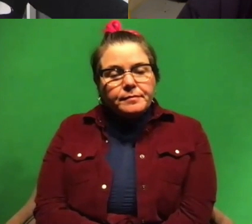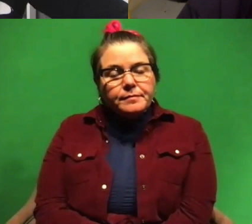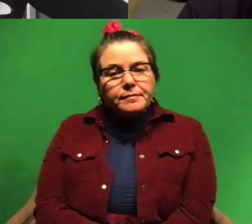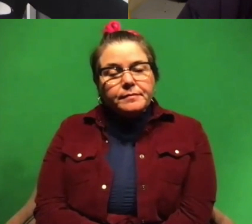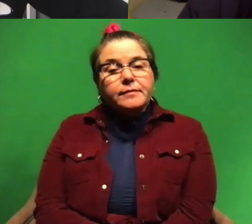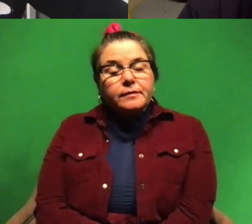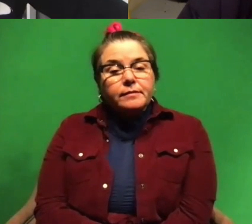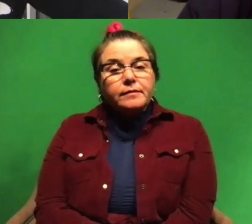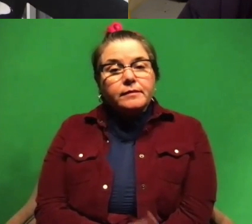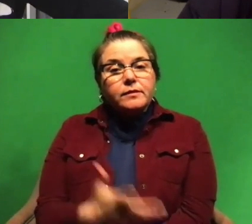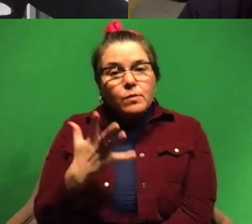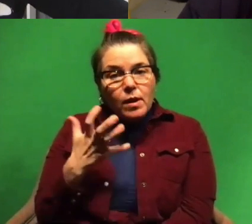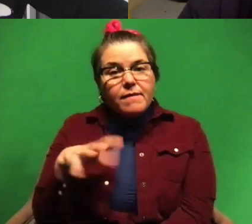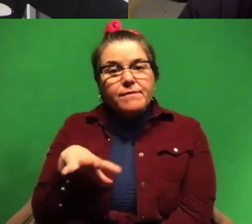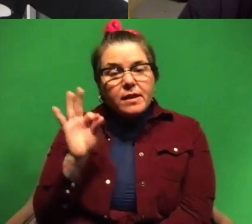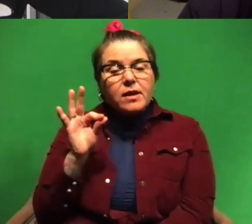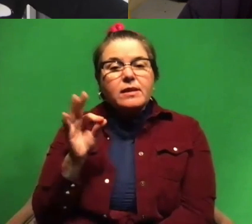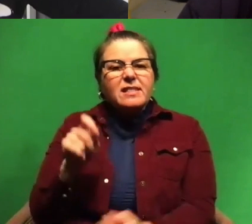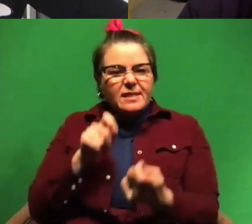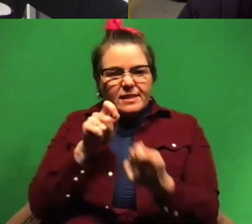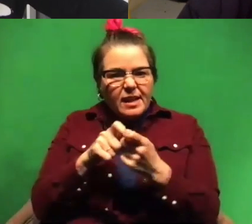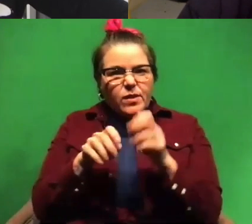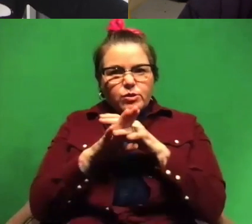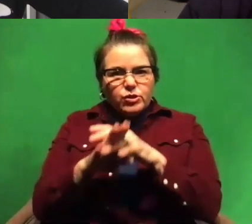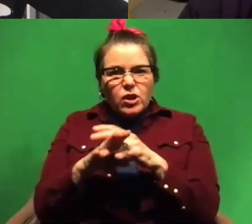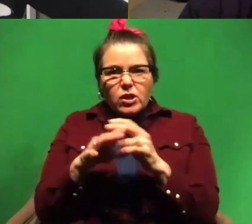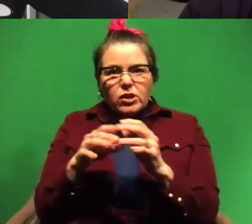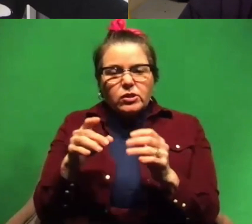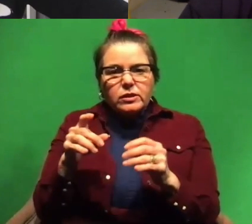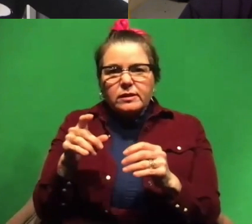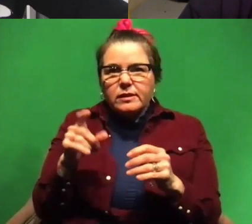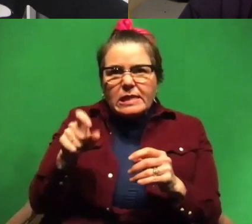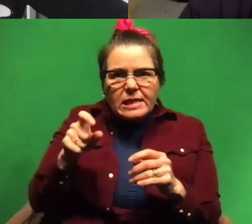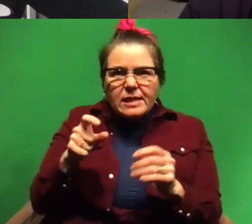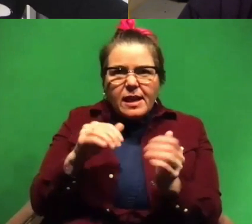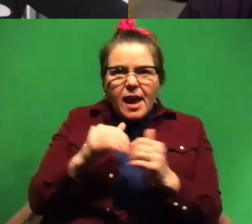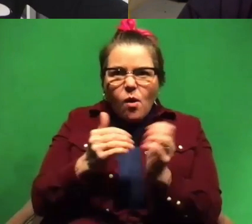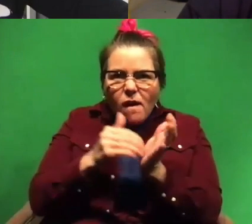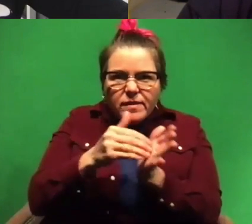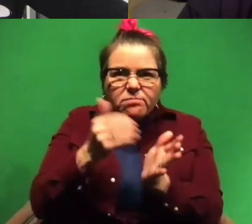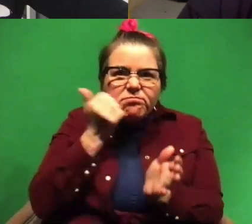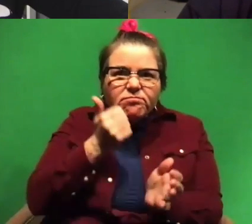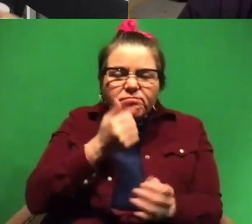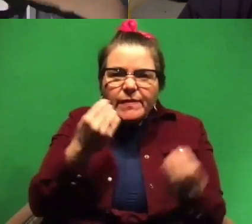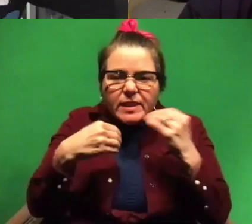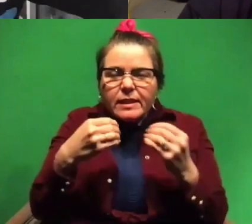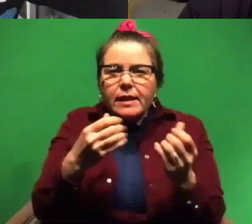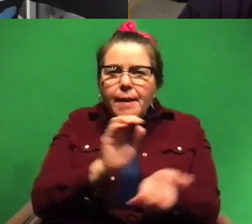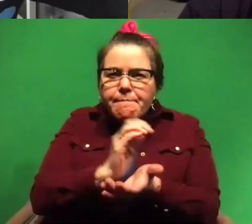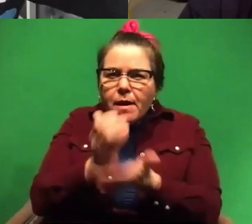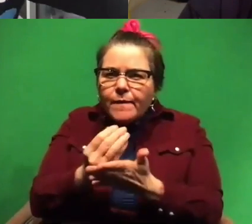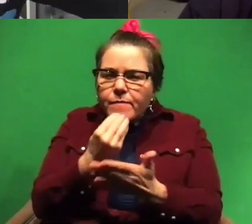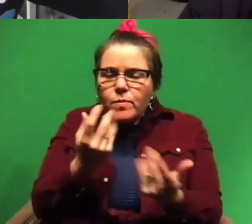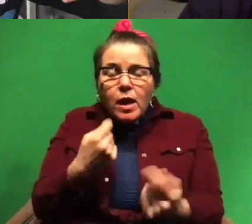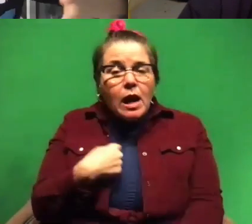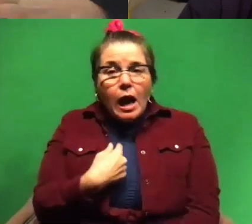And so we really want to find out exactly what these sharks need, how many times they need to feed a day, and how much food they need. So I don't